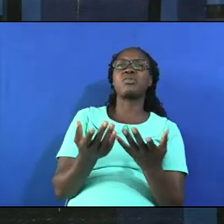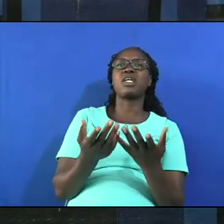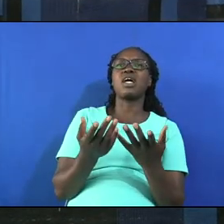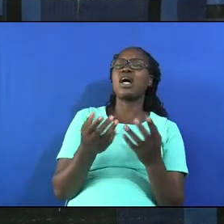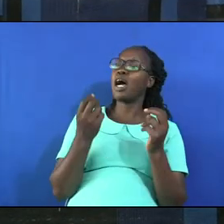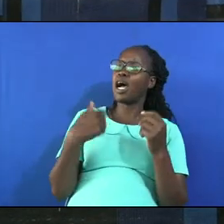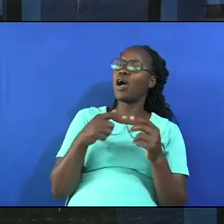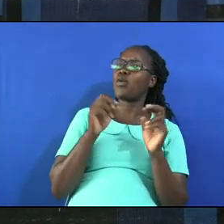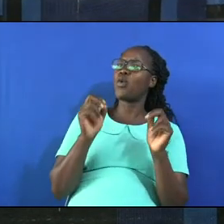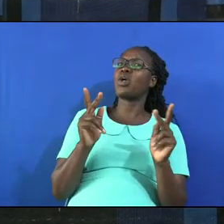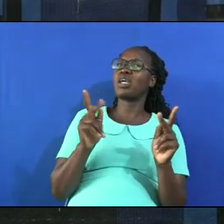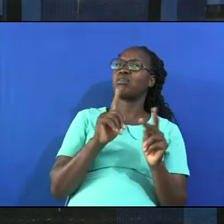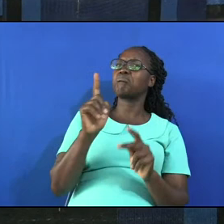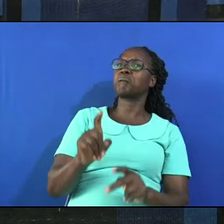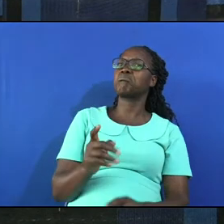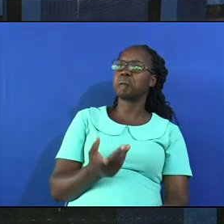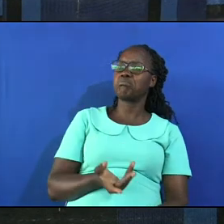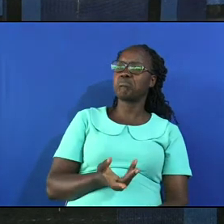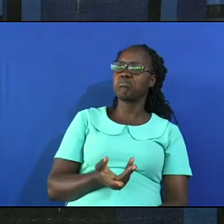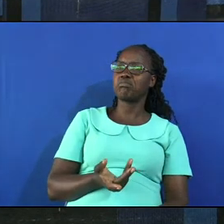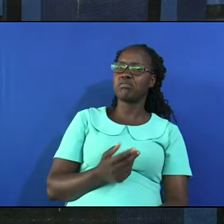Are we okay?